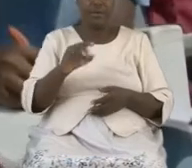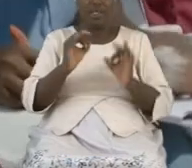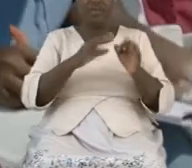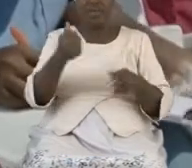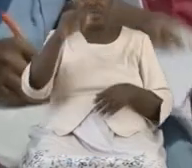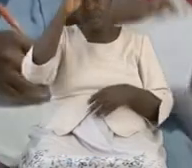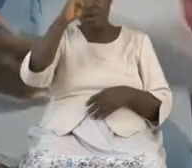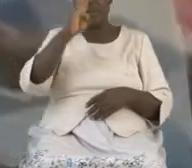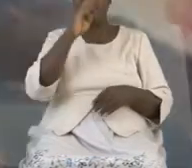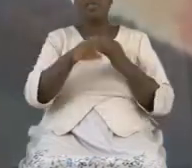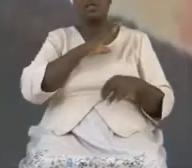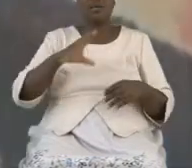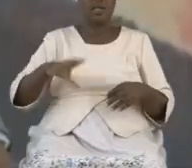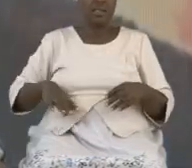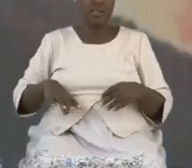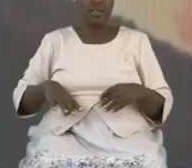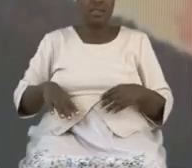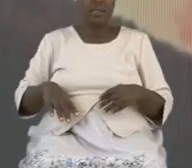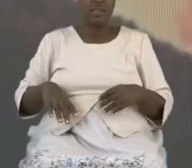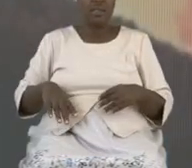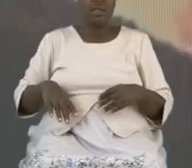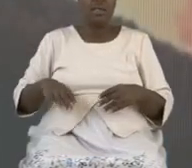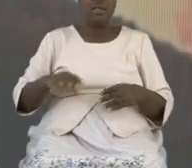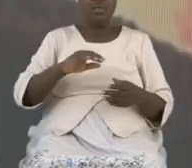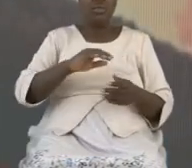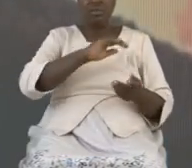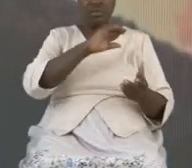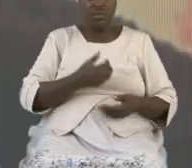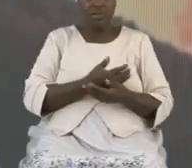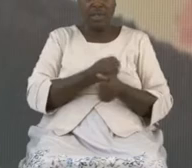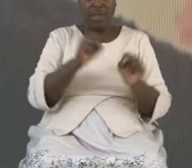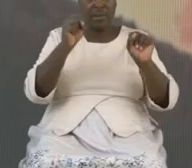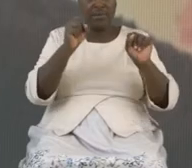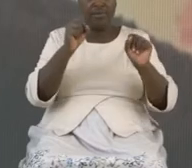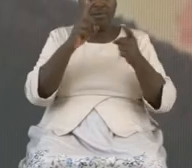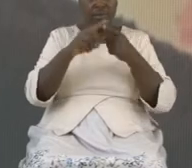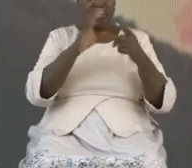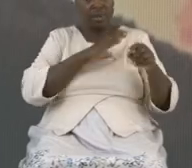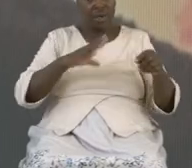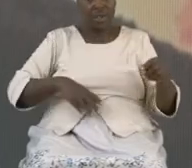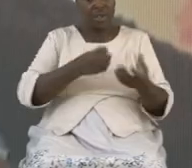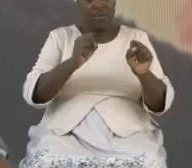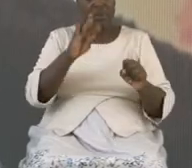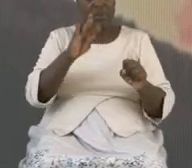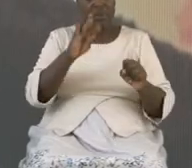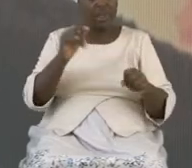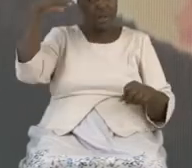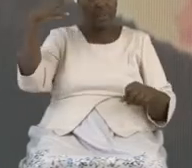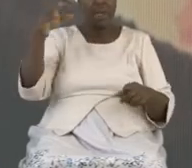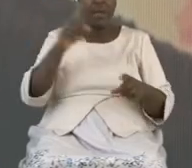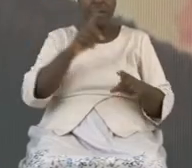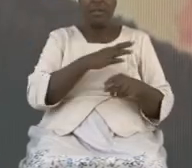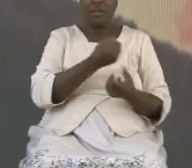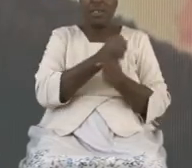Christ, converted to Christ, converted by Christ, crucified with